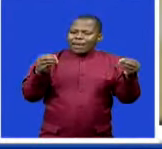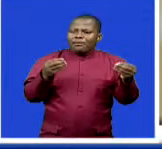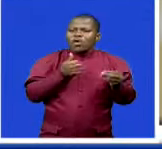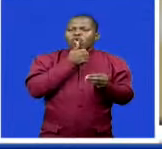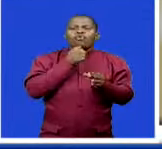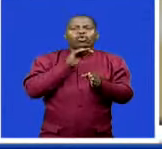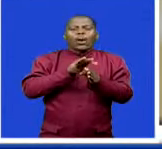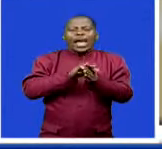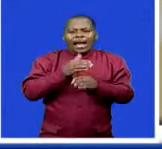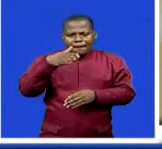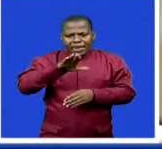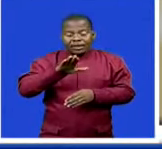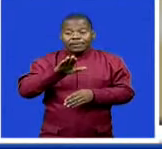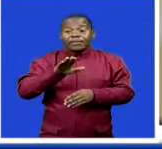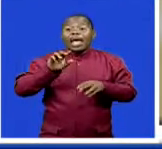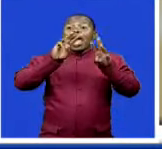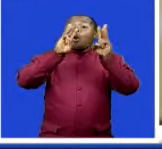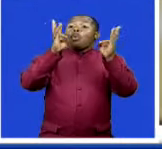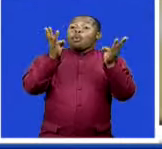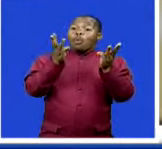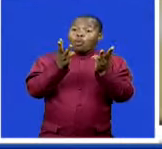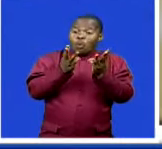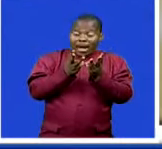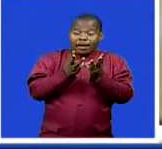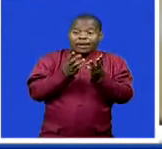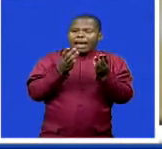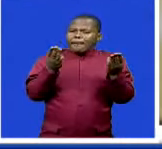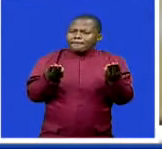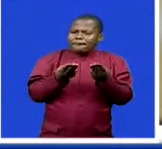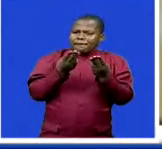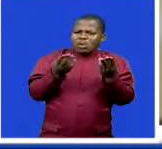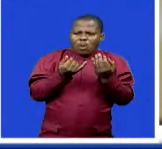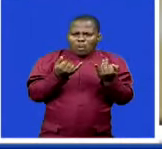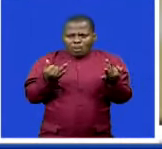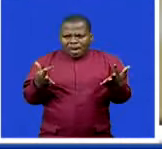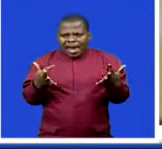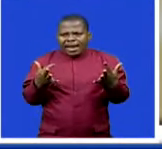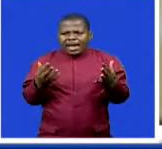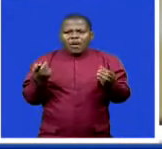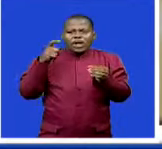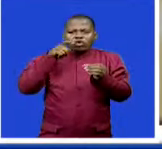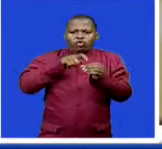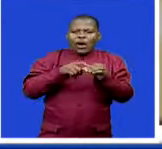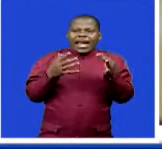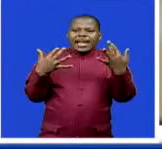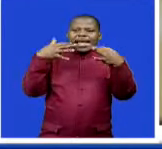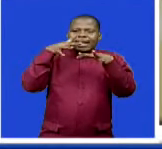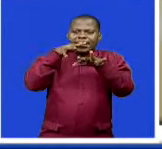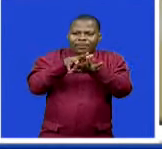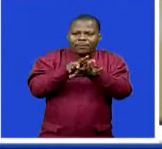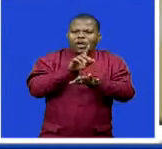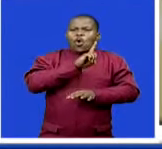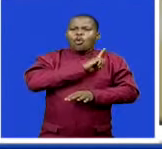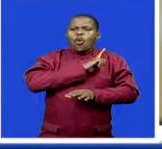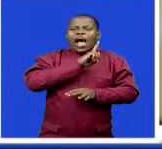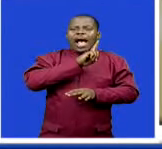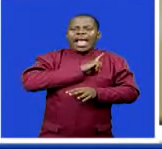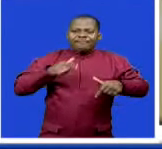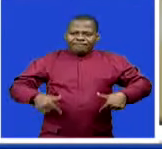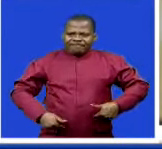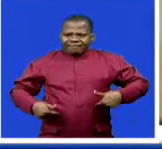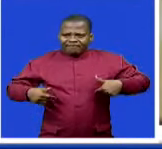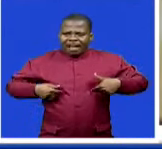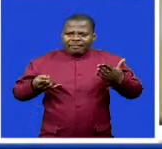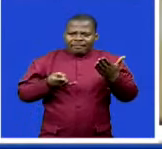media. Emhlabeni nawubuka ukuthi abantu abasebenzisa social media bayisebenzisela for